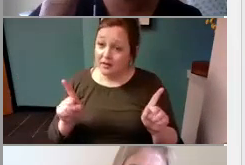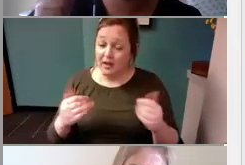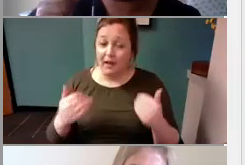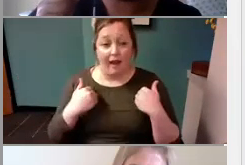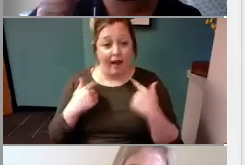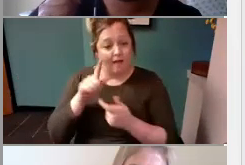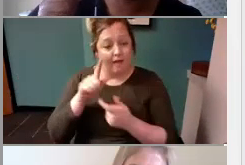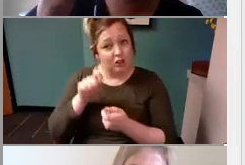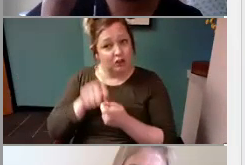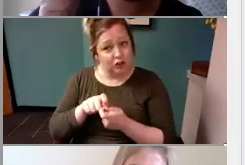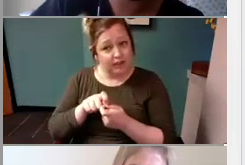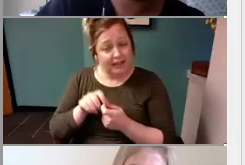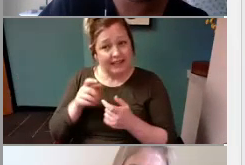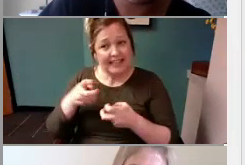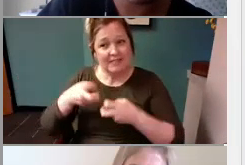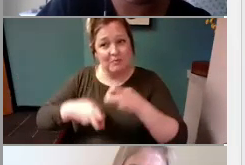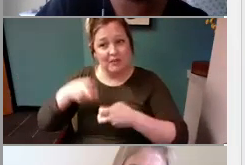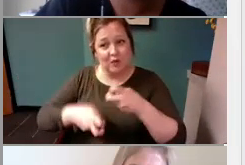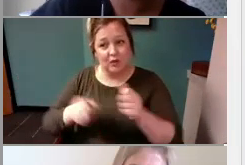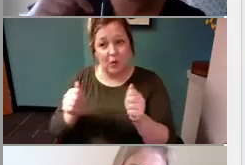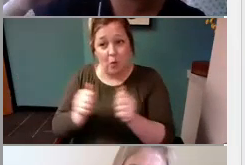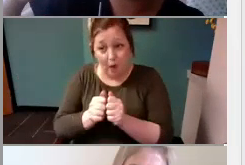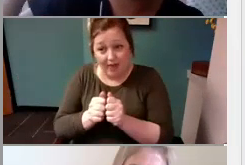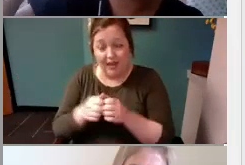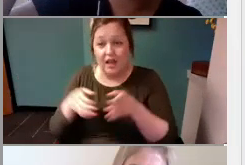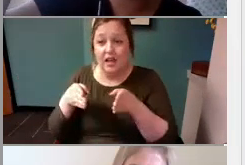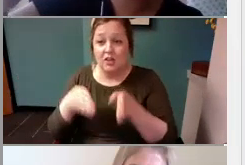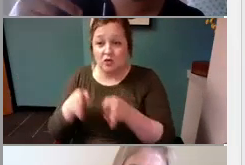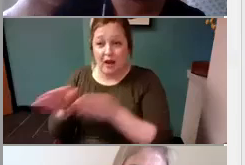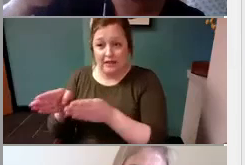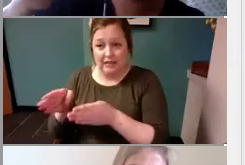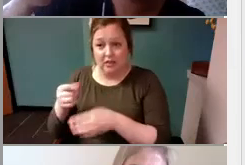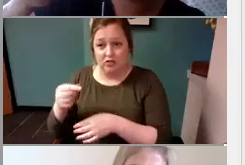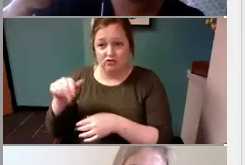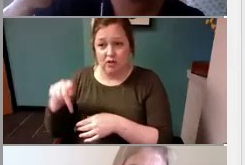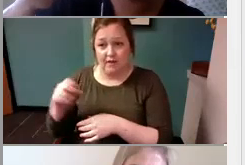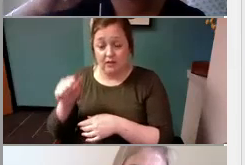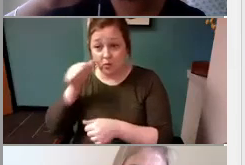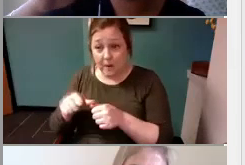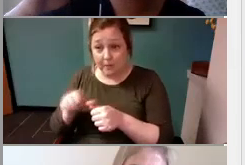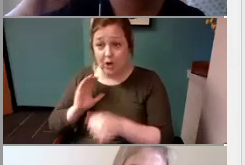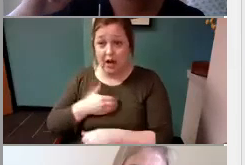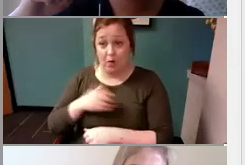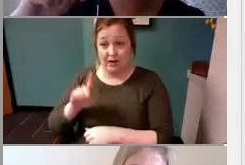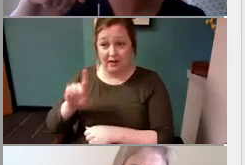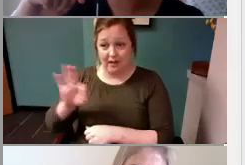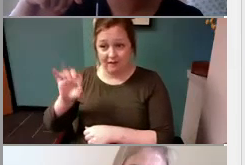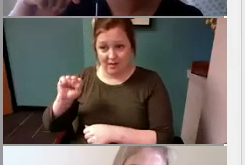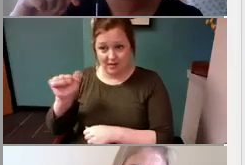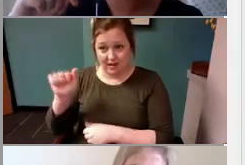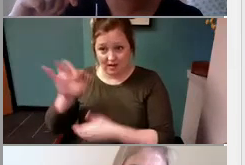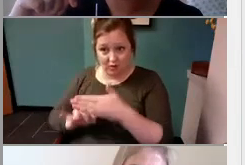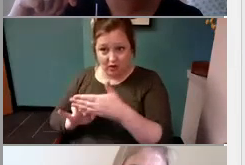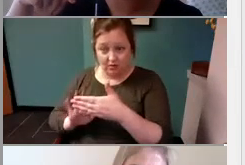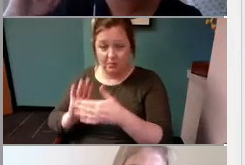with directed graphs. Remember that our DFS algorithm would search, well, not